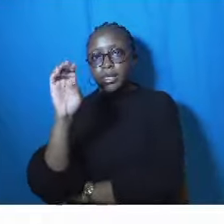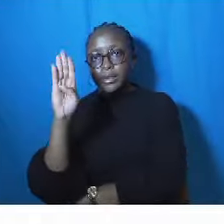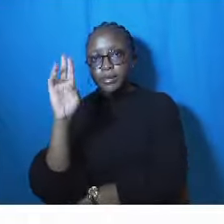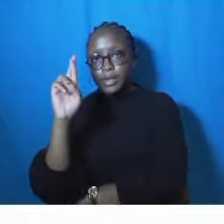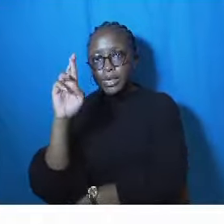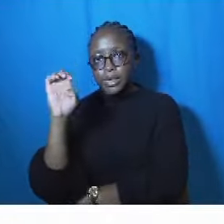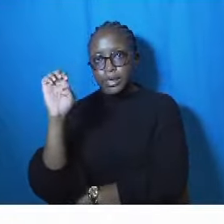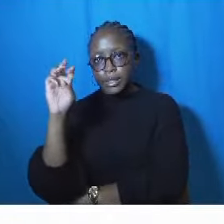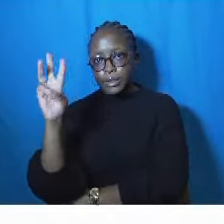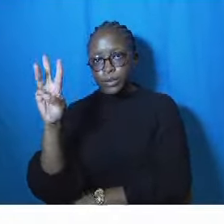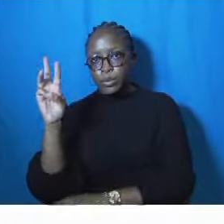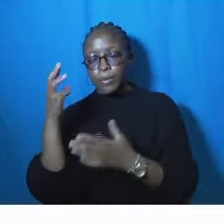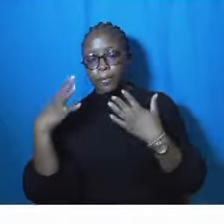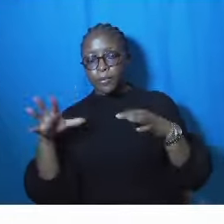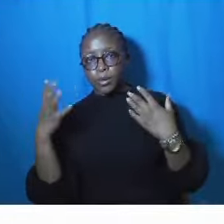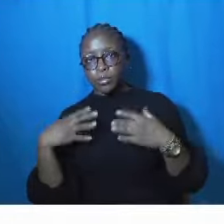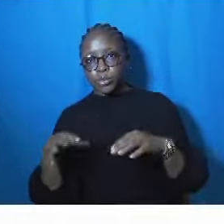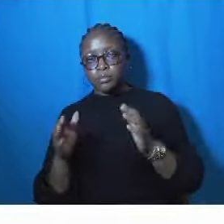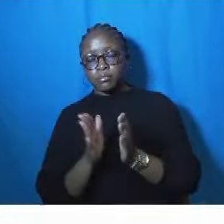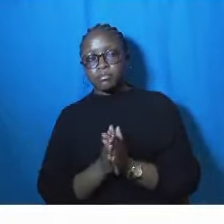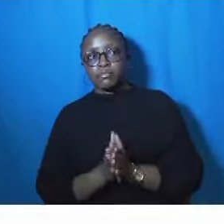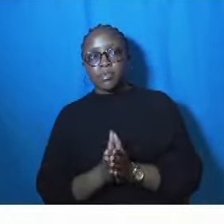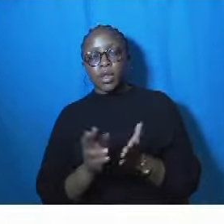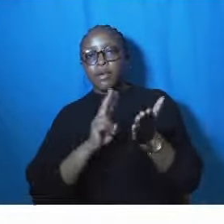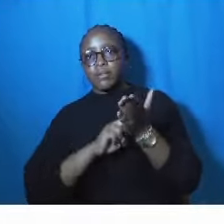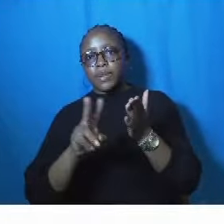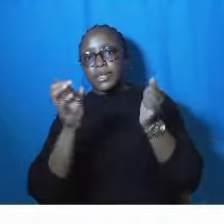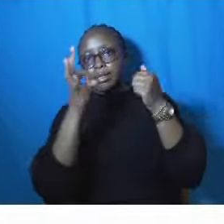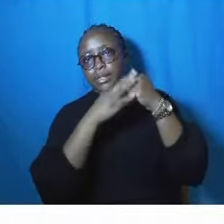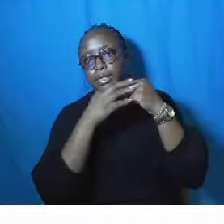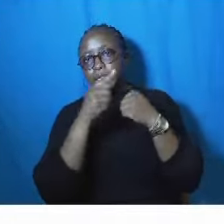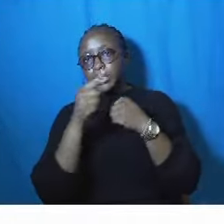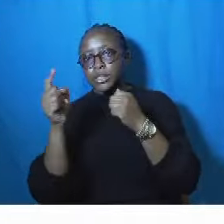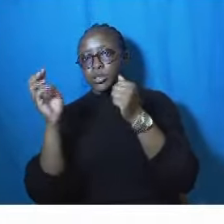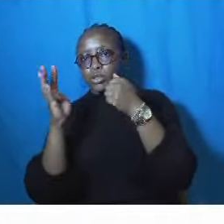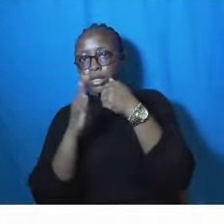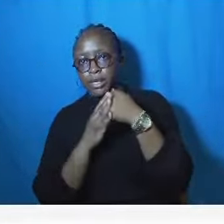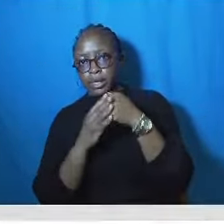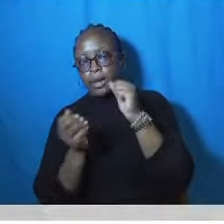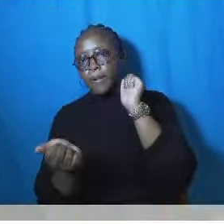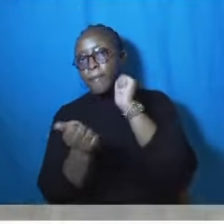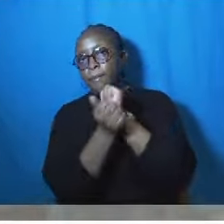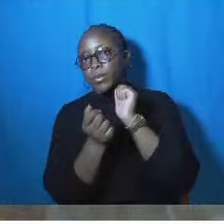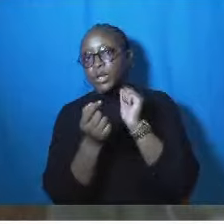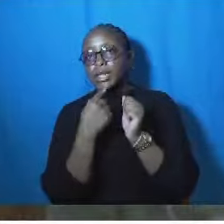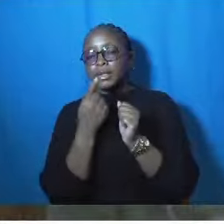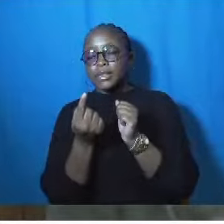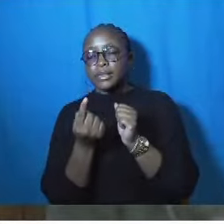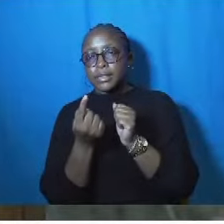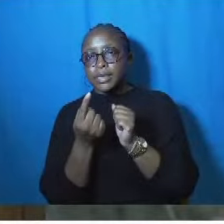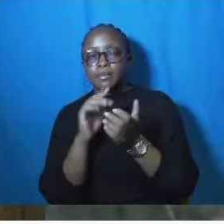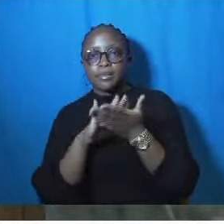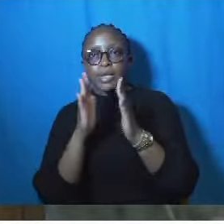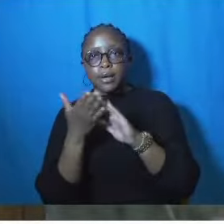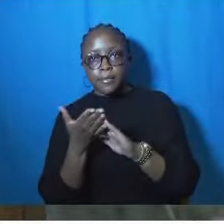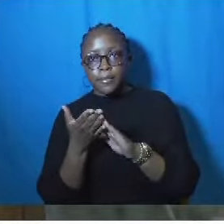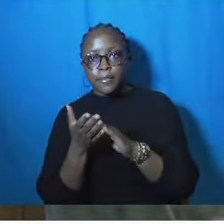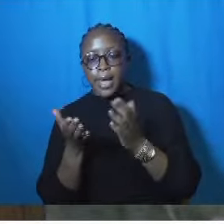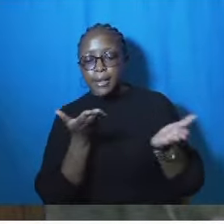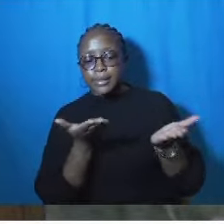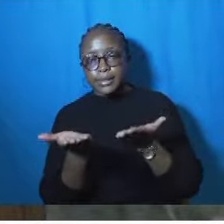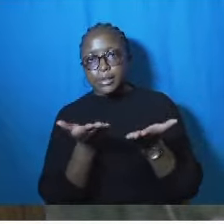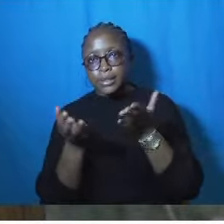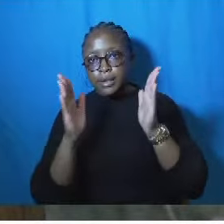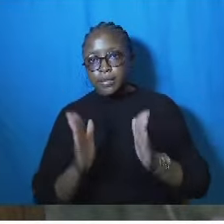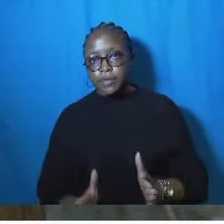9, Paul writes how Christ became the servant of the Jews to bring to pass the